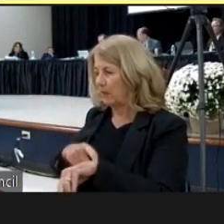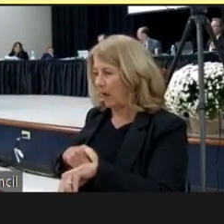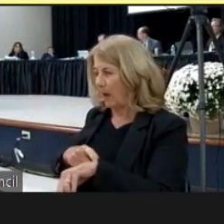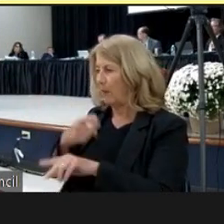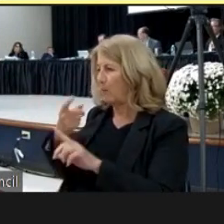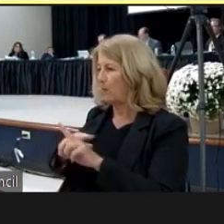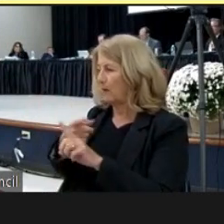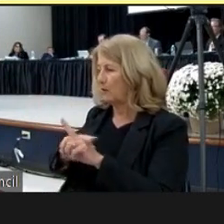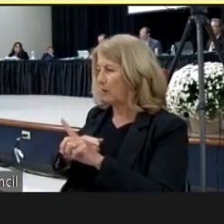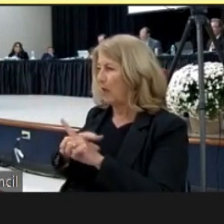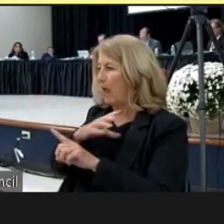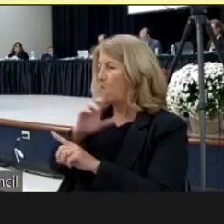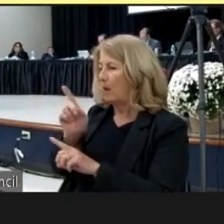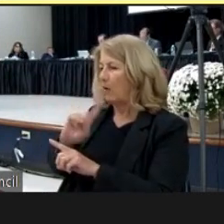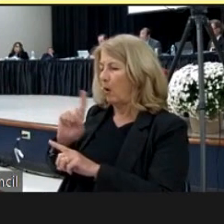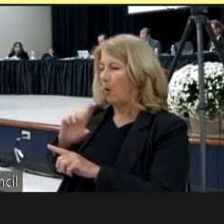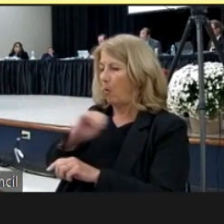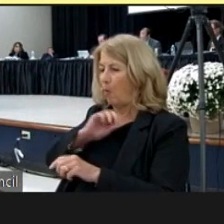site.